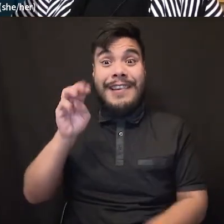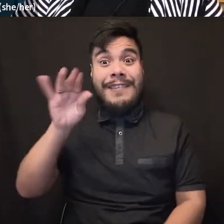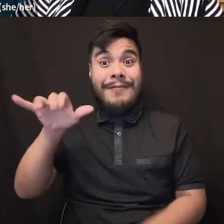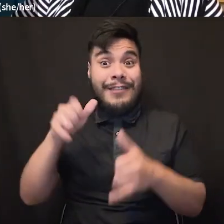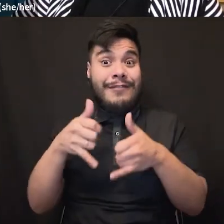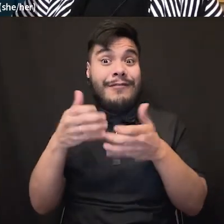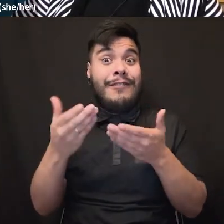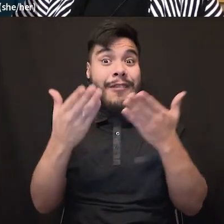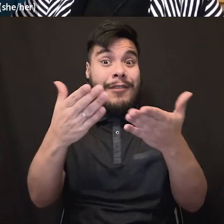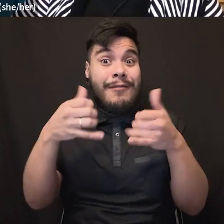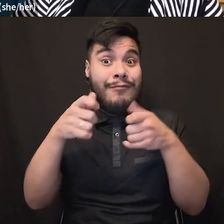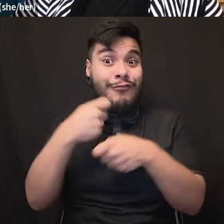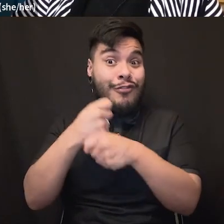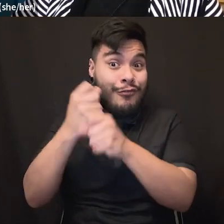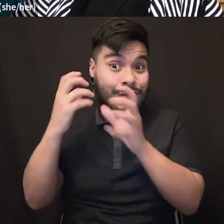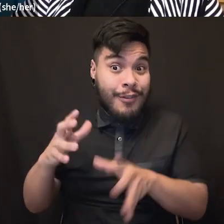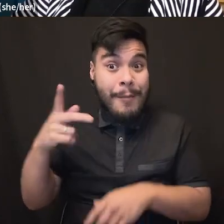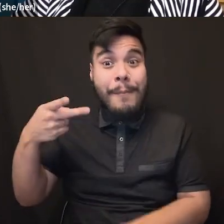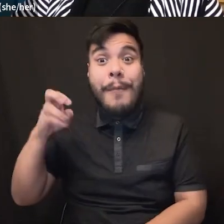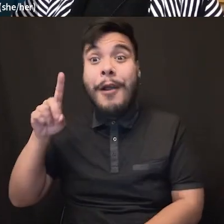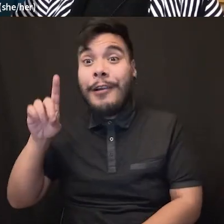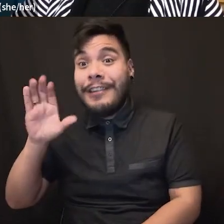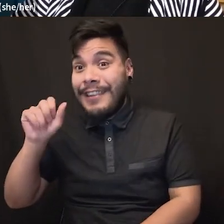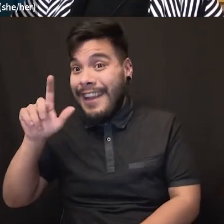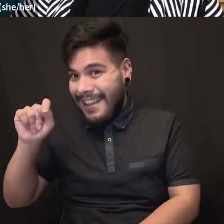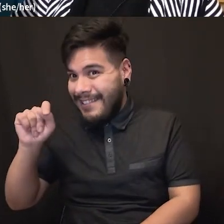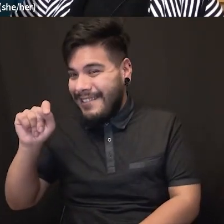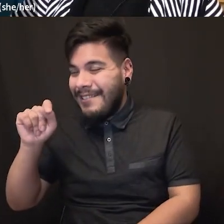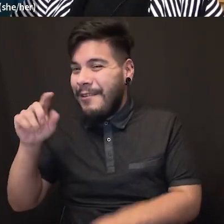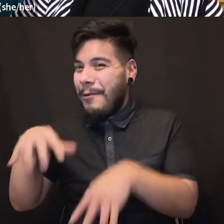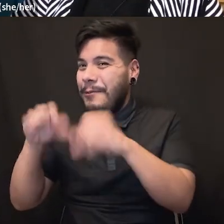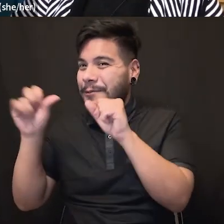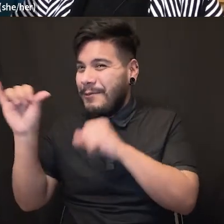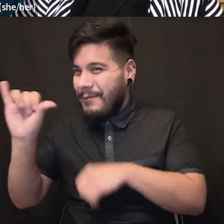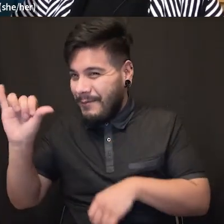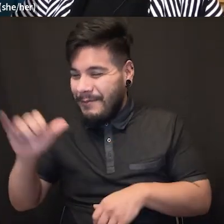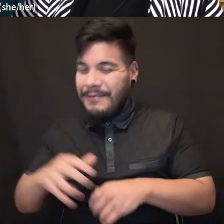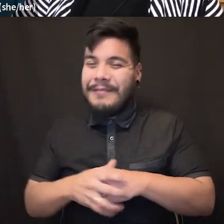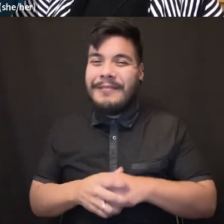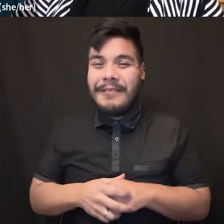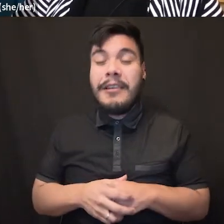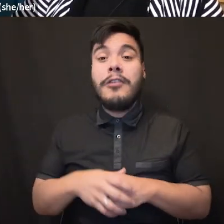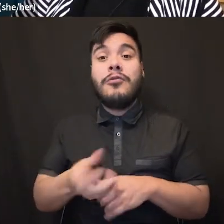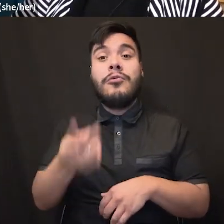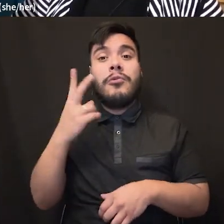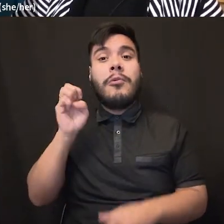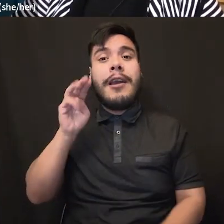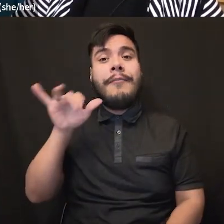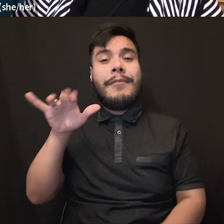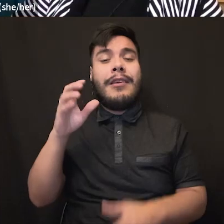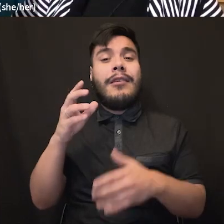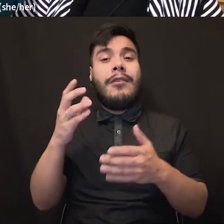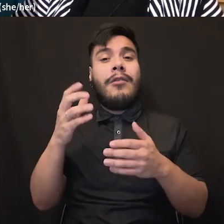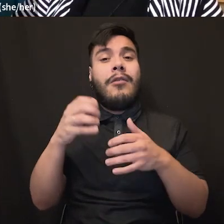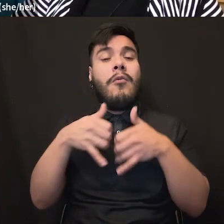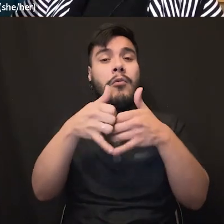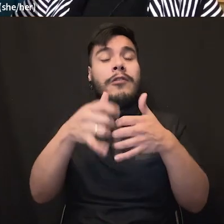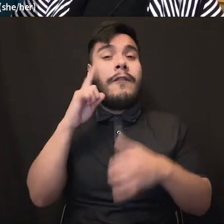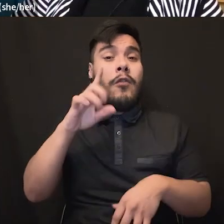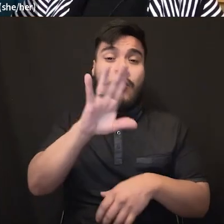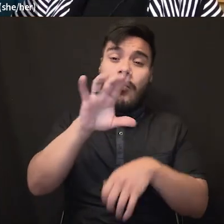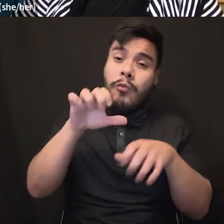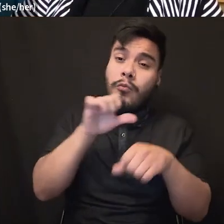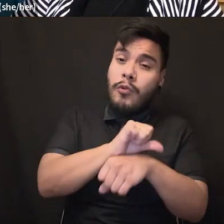producer and podcast host and producer. She was nominated for 2 Emmy Awards for her work as a producer on